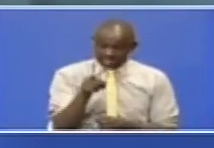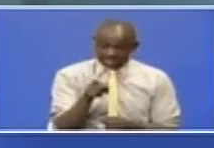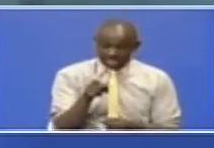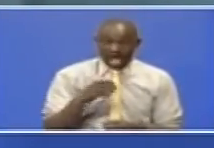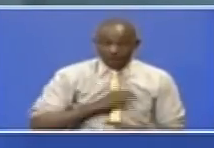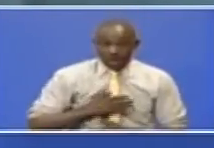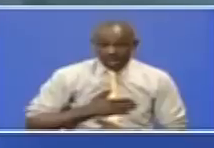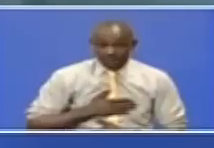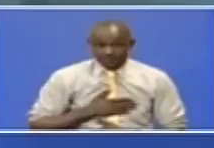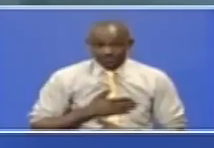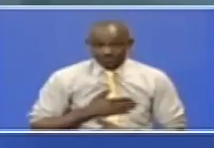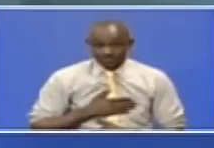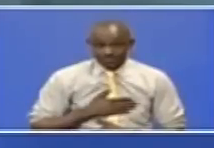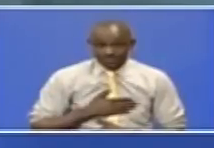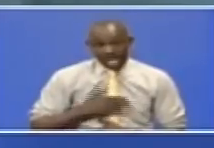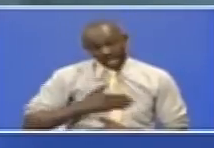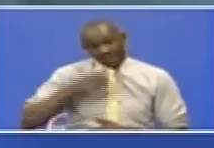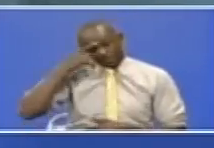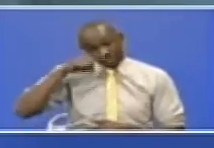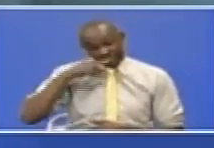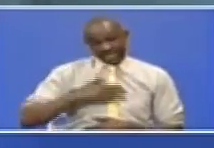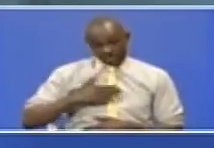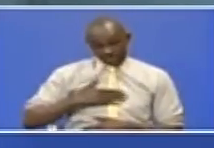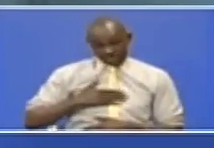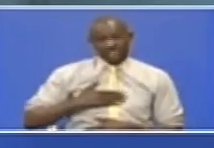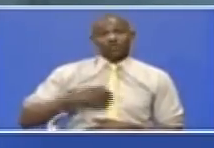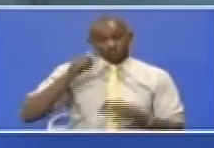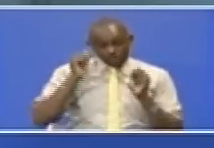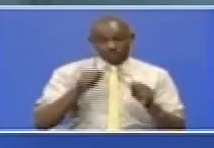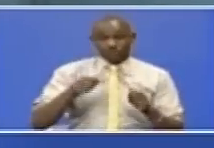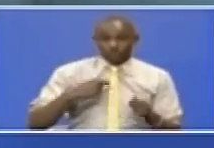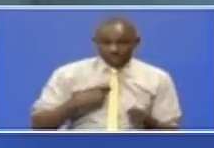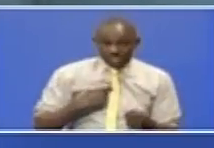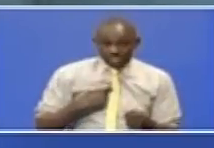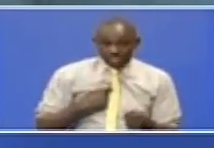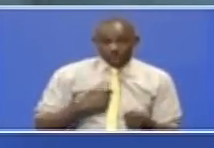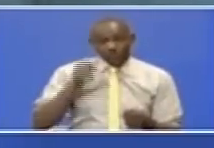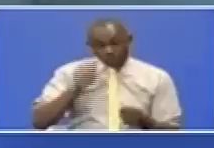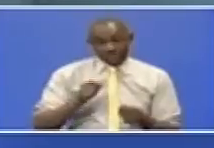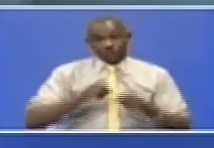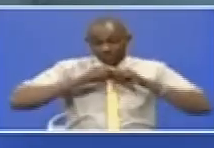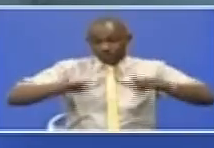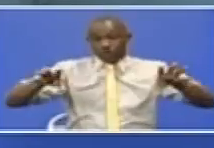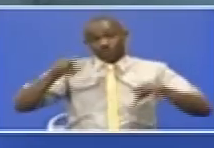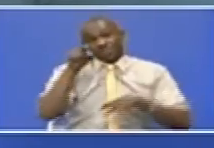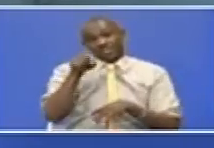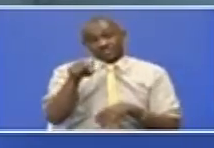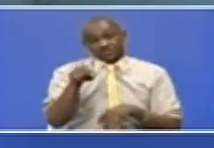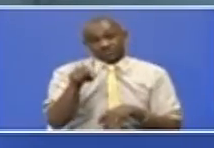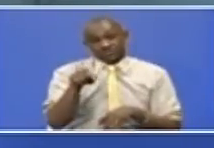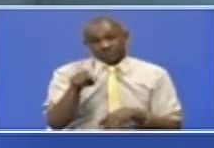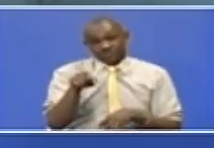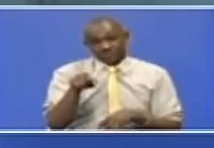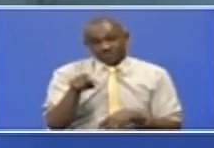our other policies, we are going to, we are actually developing a livestock export zone where